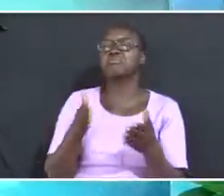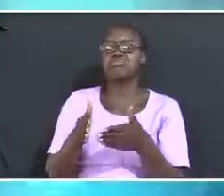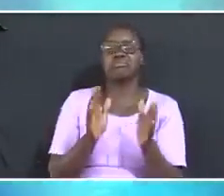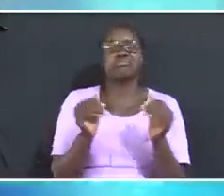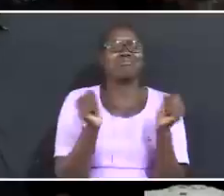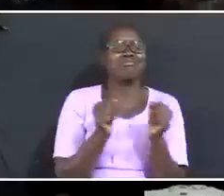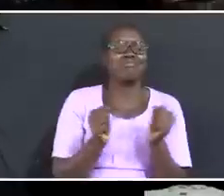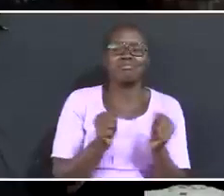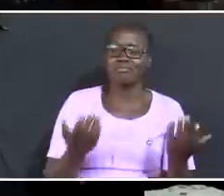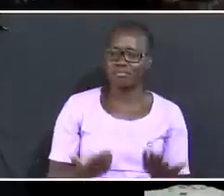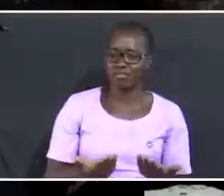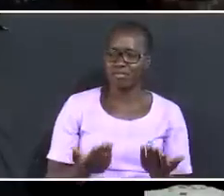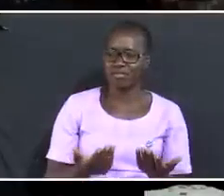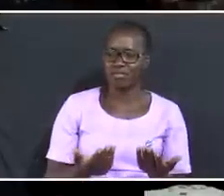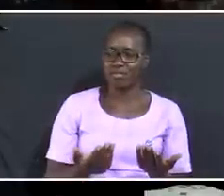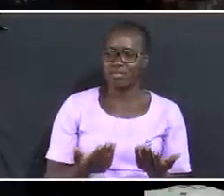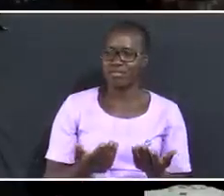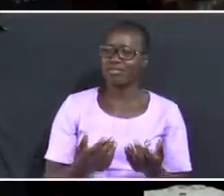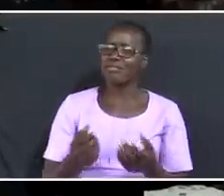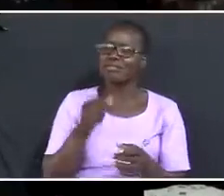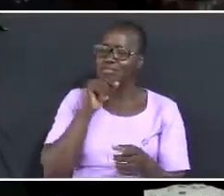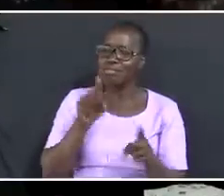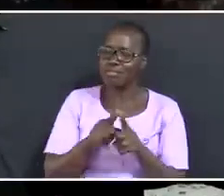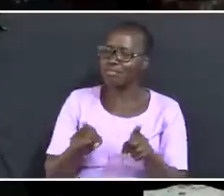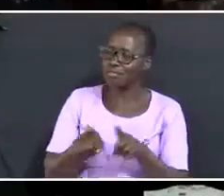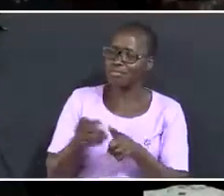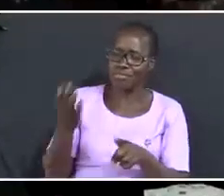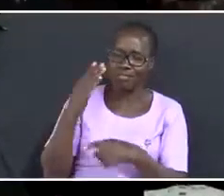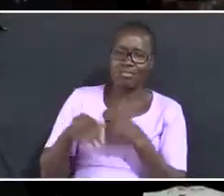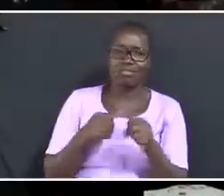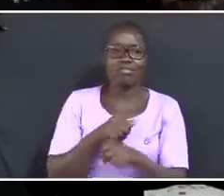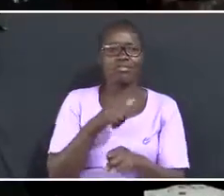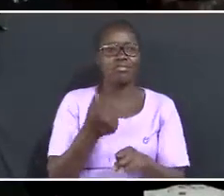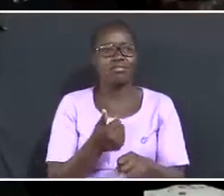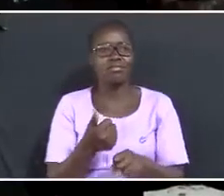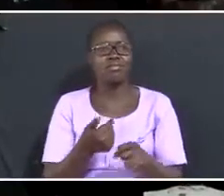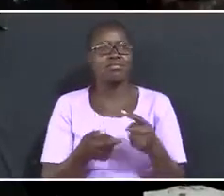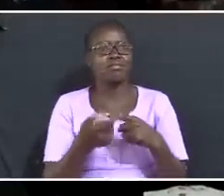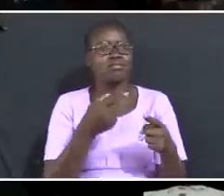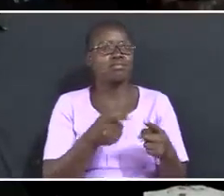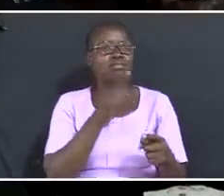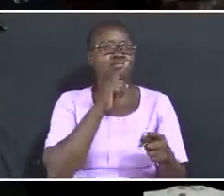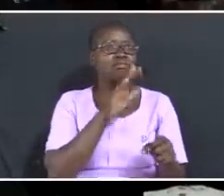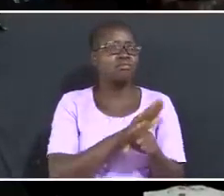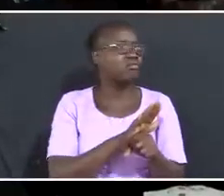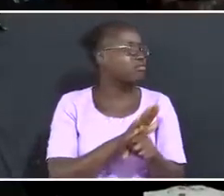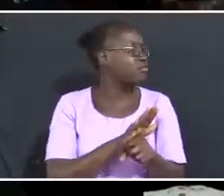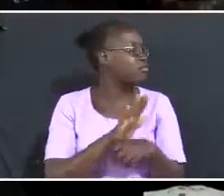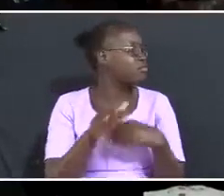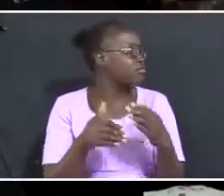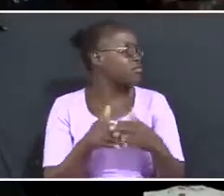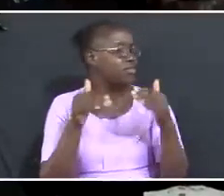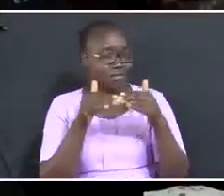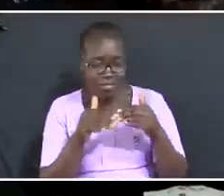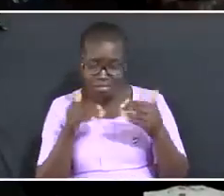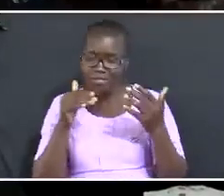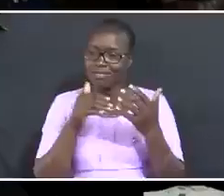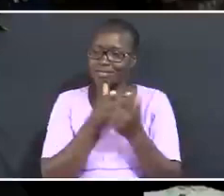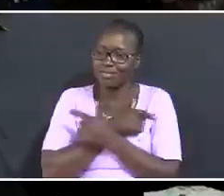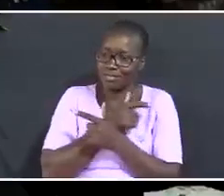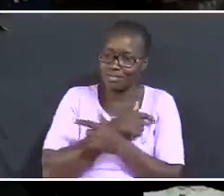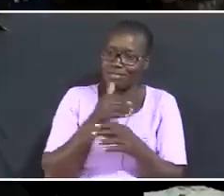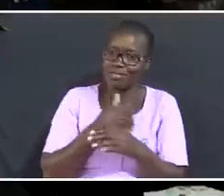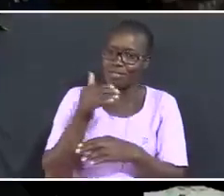of brokenness. Somebody who came here and somebody promised all his life and love,